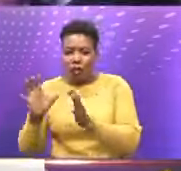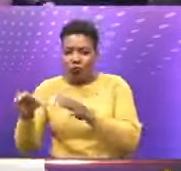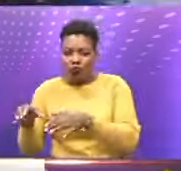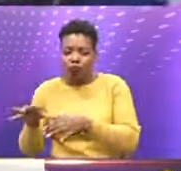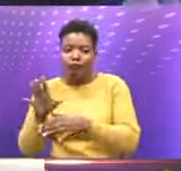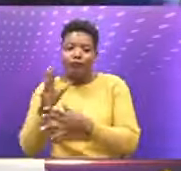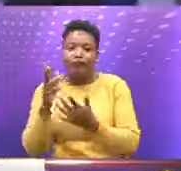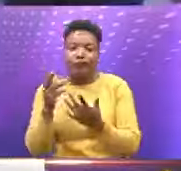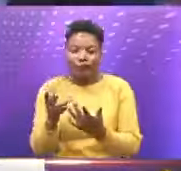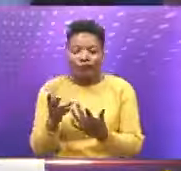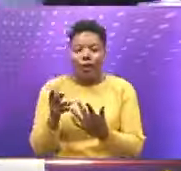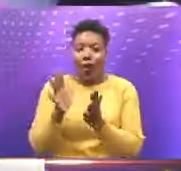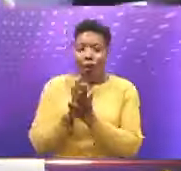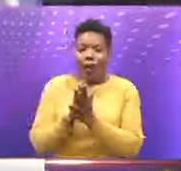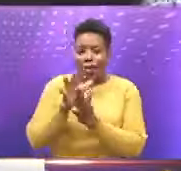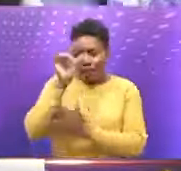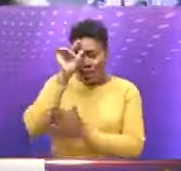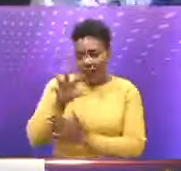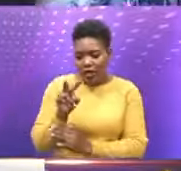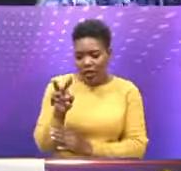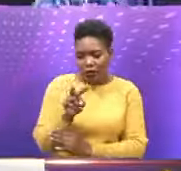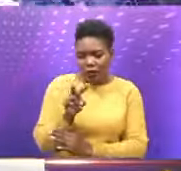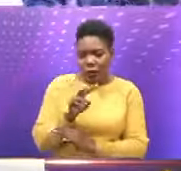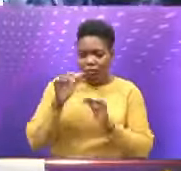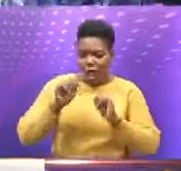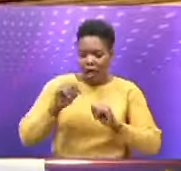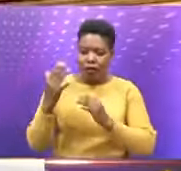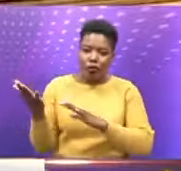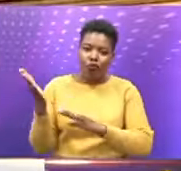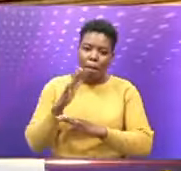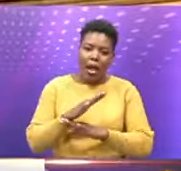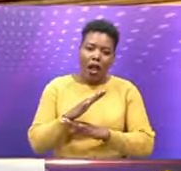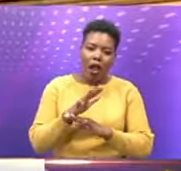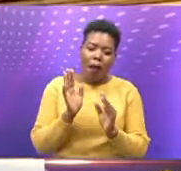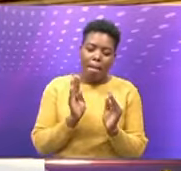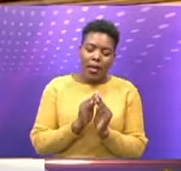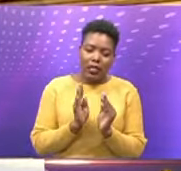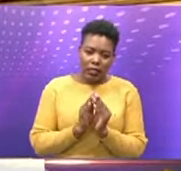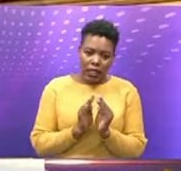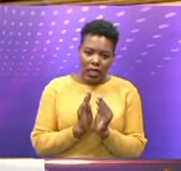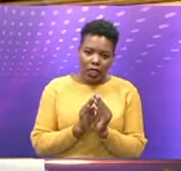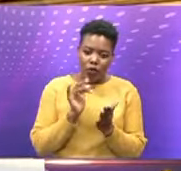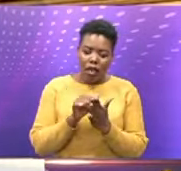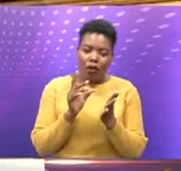dok e tich kochopo chieng' wuok tich juma manyien.